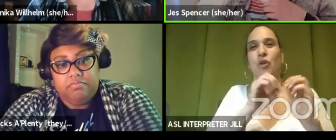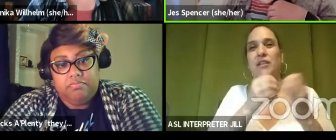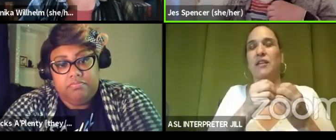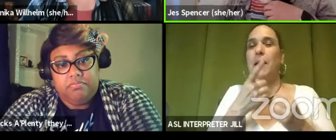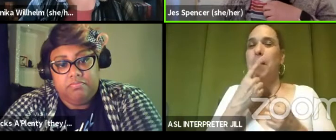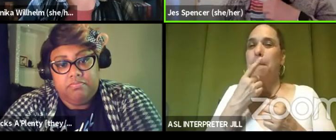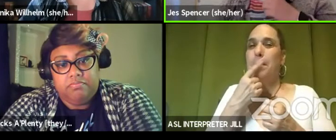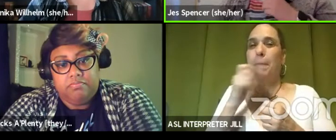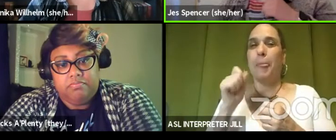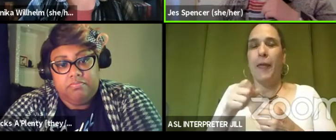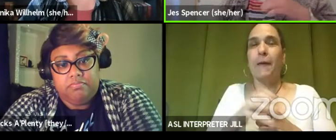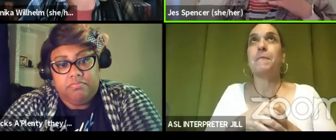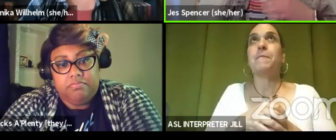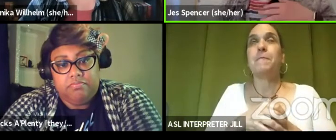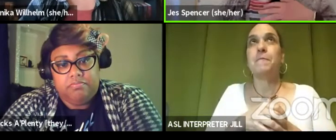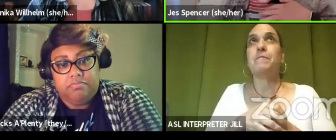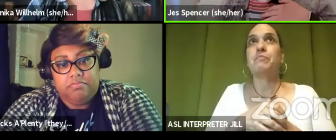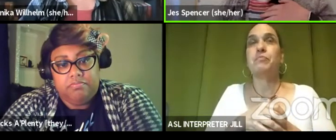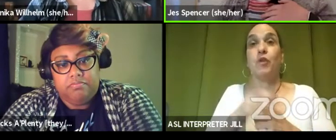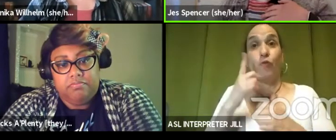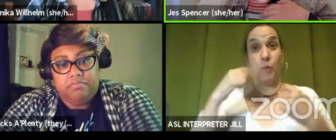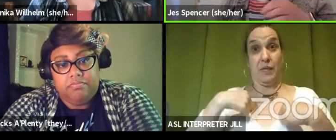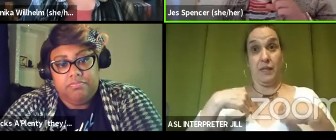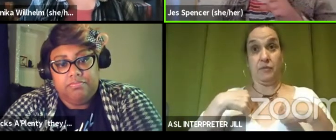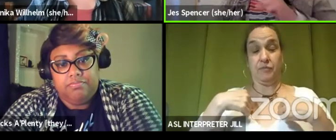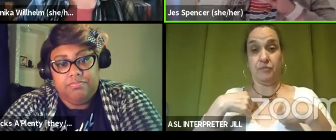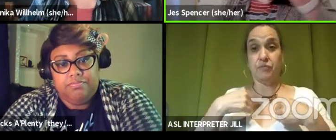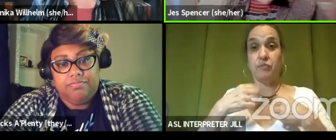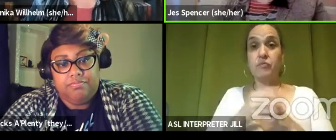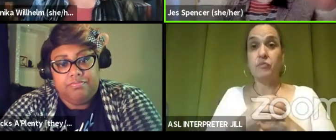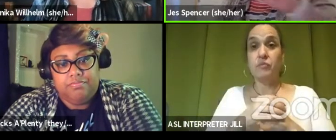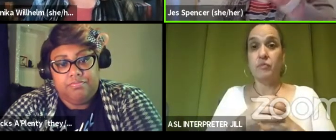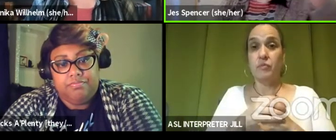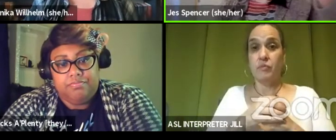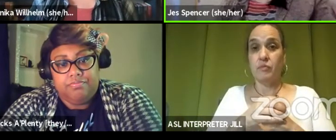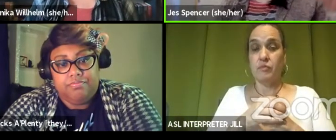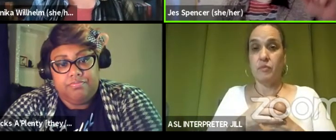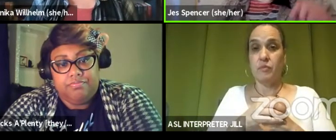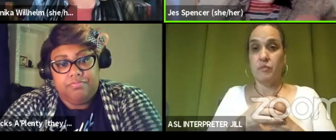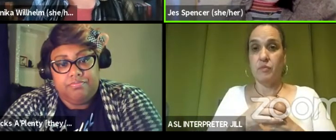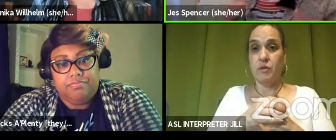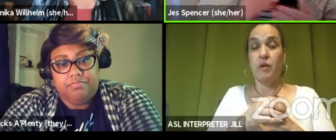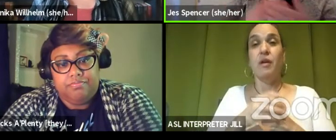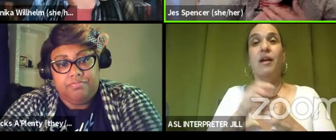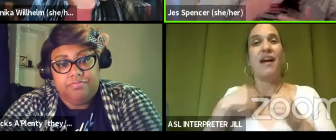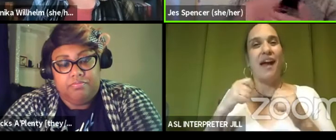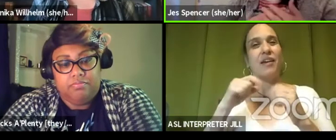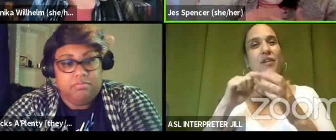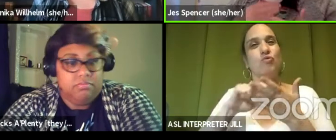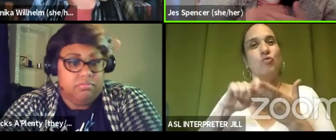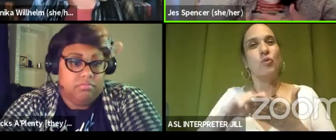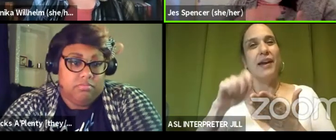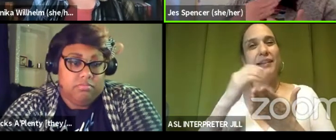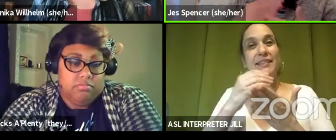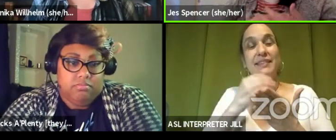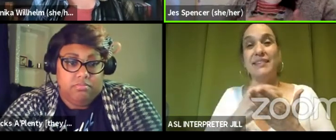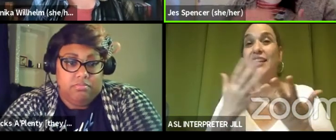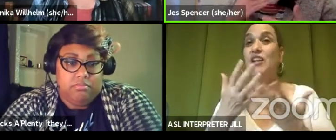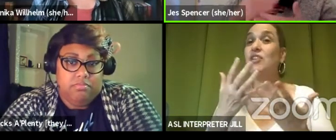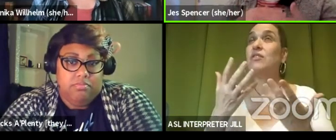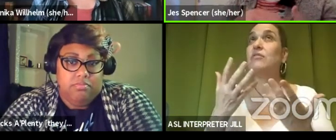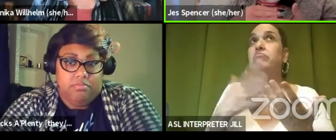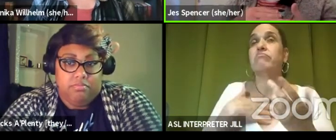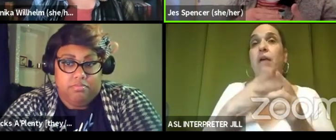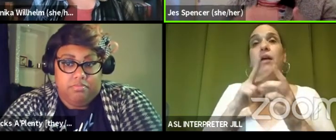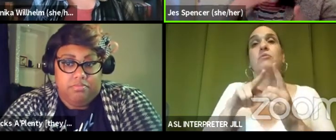Yeah. And I think for me, you know, there are things like, I could make the list of like, here's where I see caregiver support